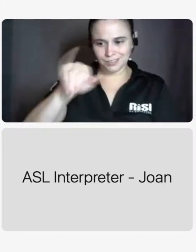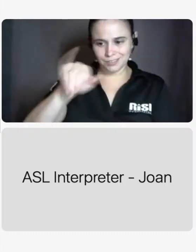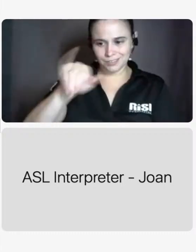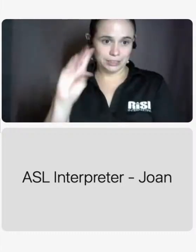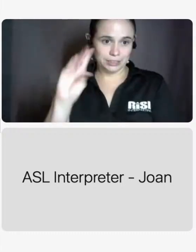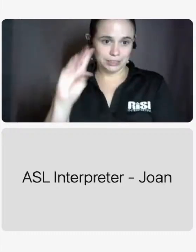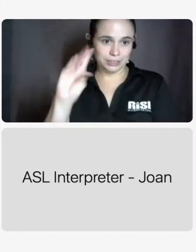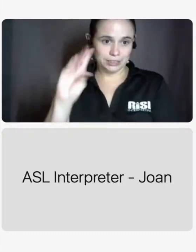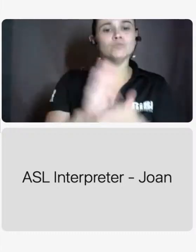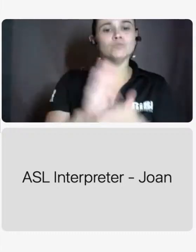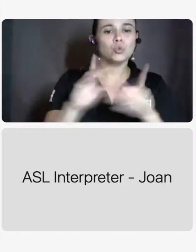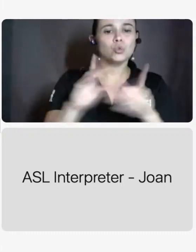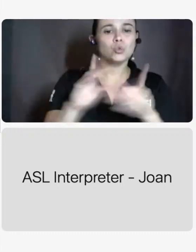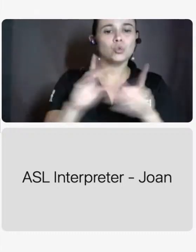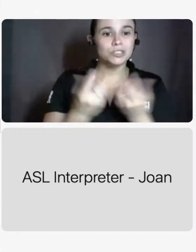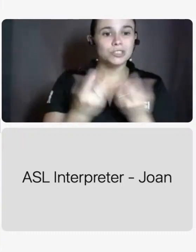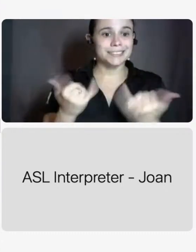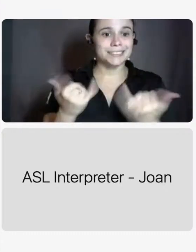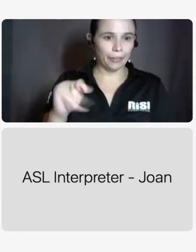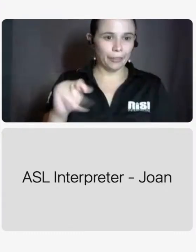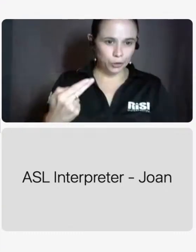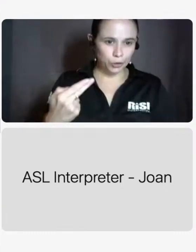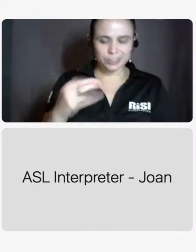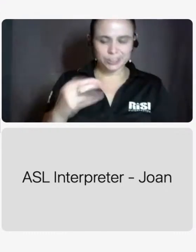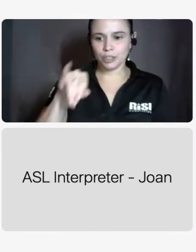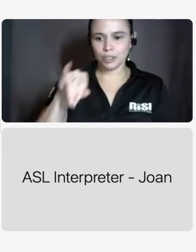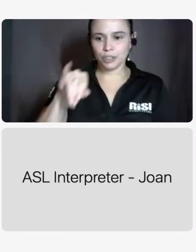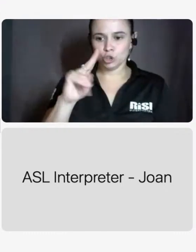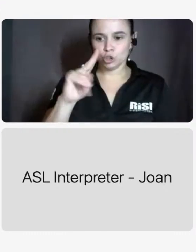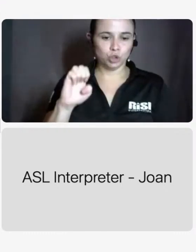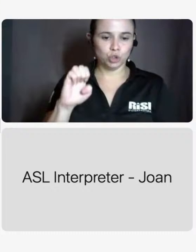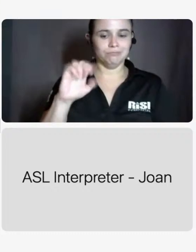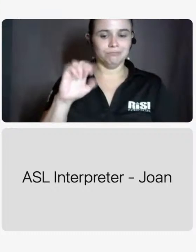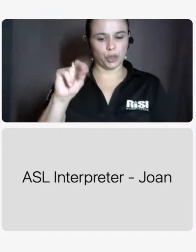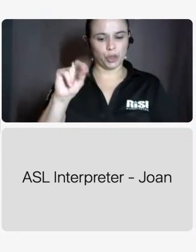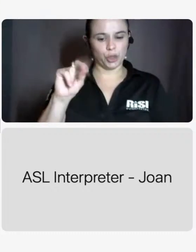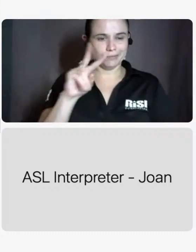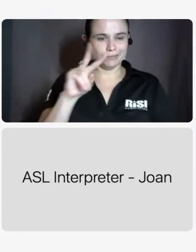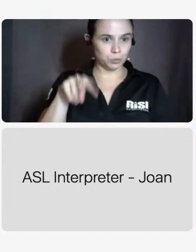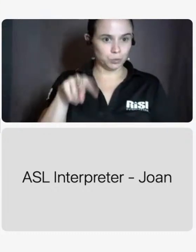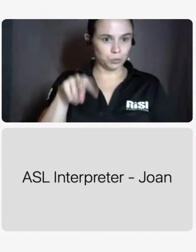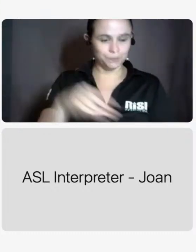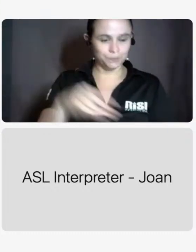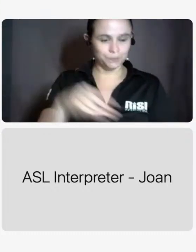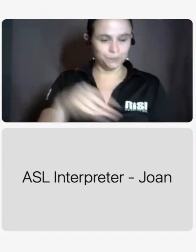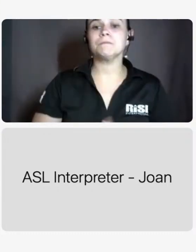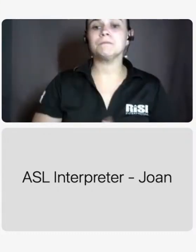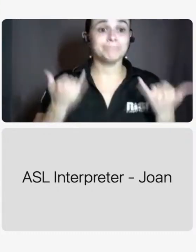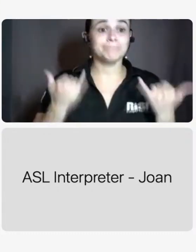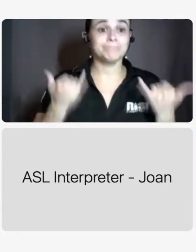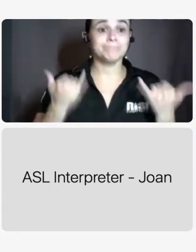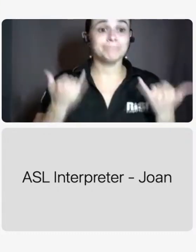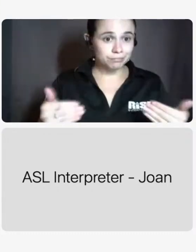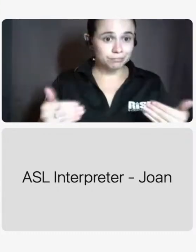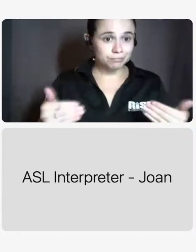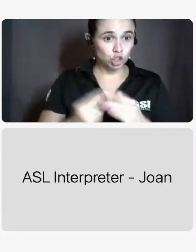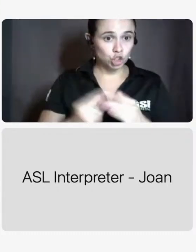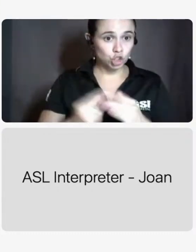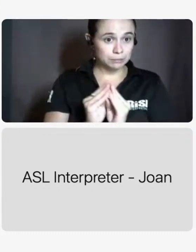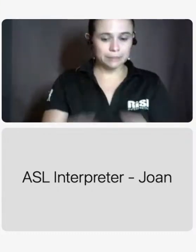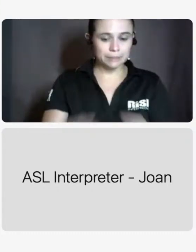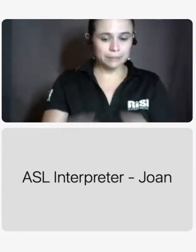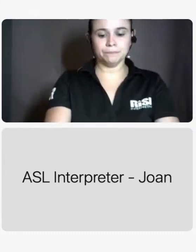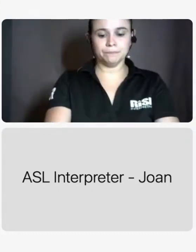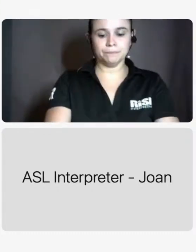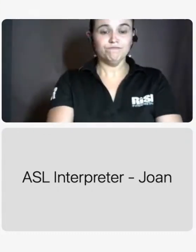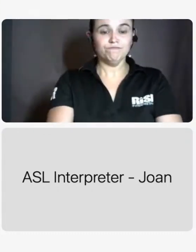2022. I'm calling the meeting to order. And Joanne, would you please take roll of the board members present?